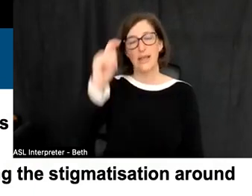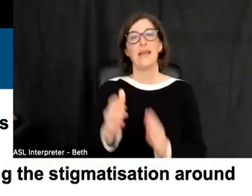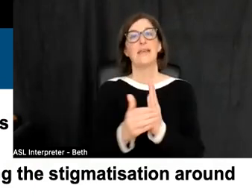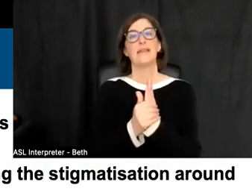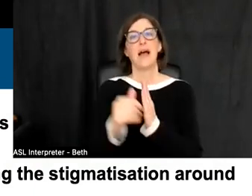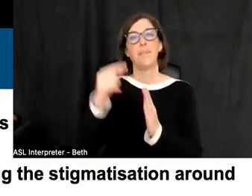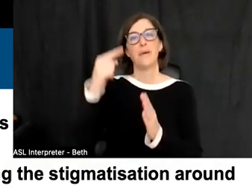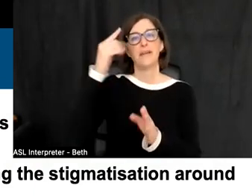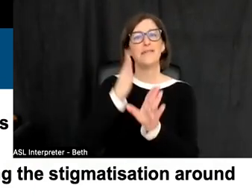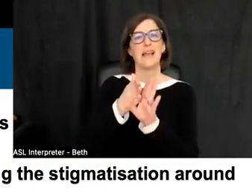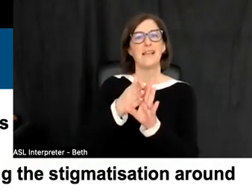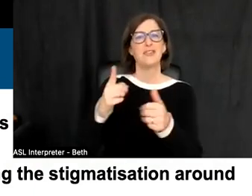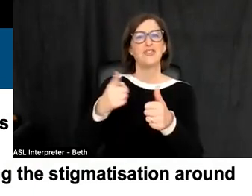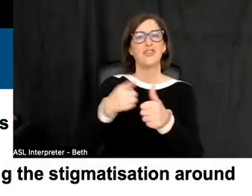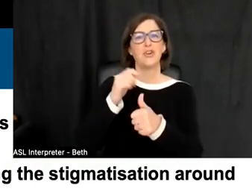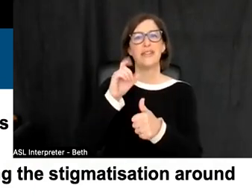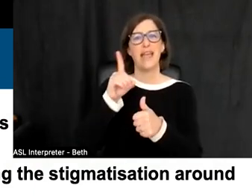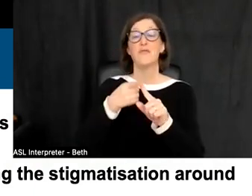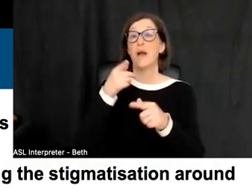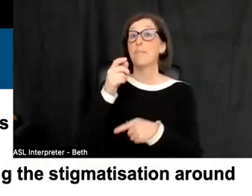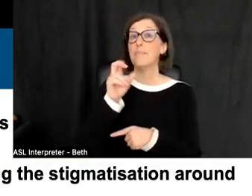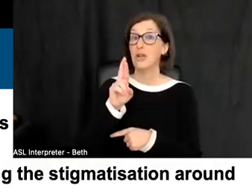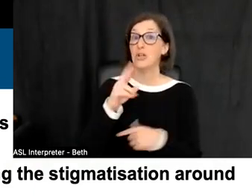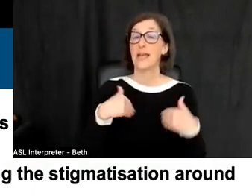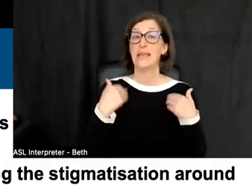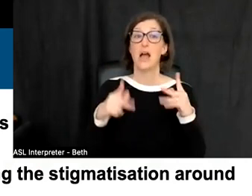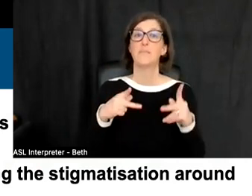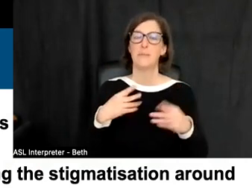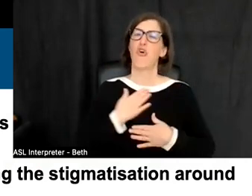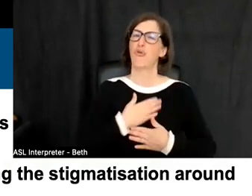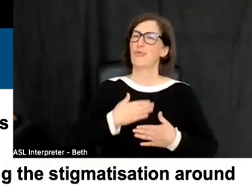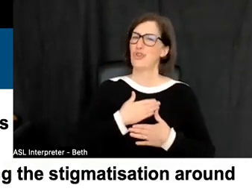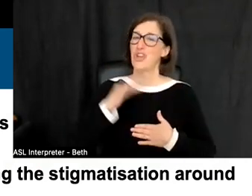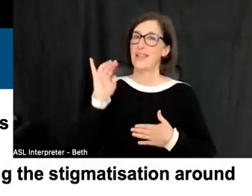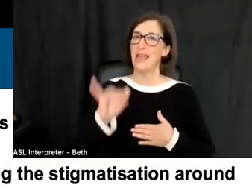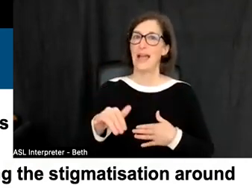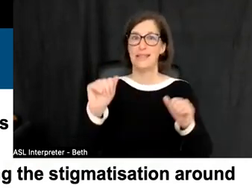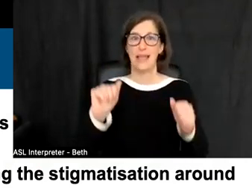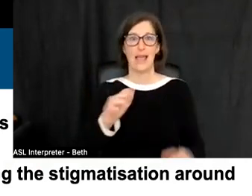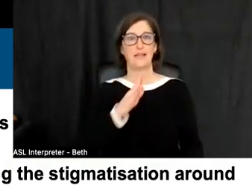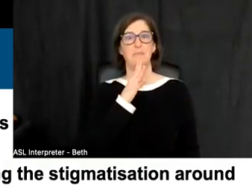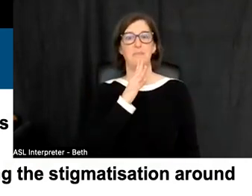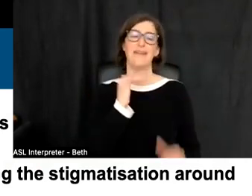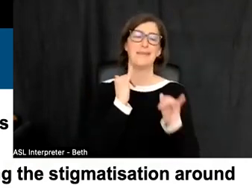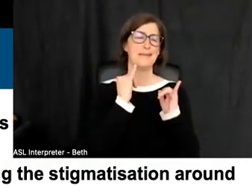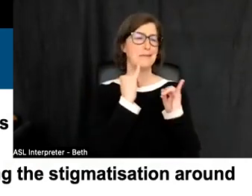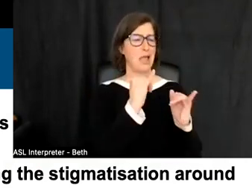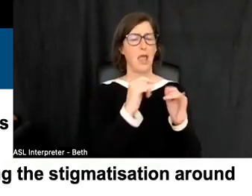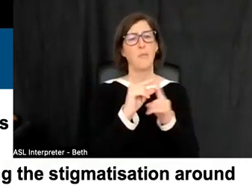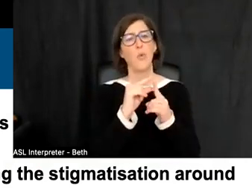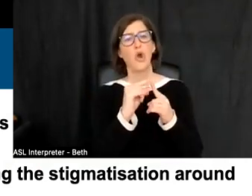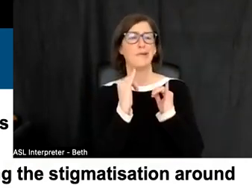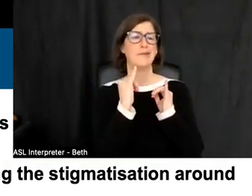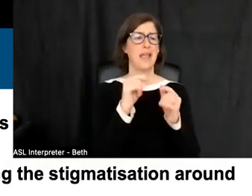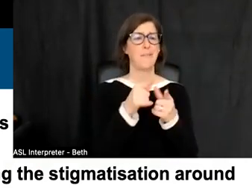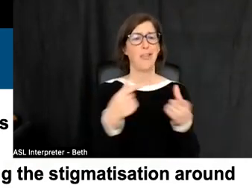psychological first aid from peers is something that young people really do appreciate, because they're able to speak in the same terminology and they understand